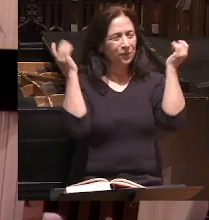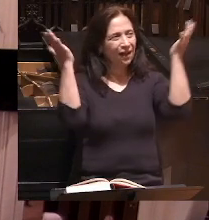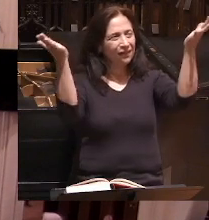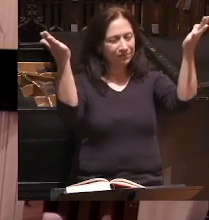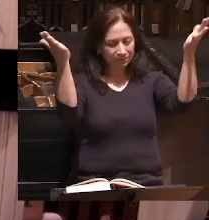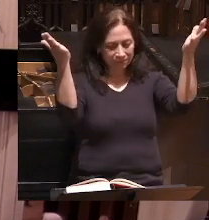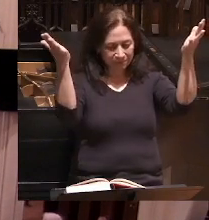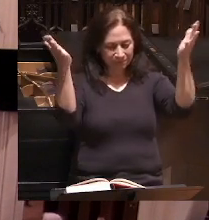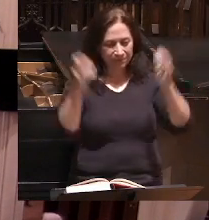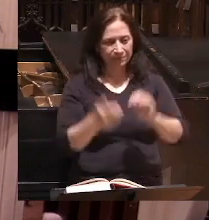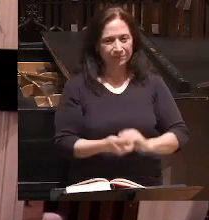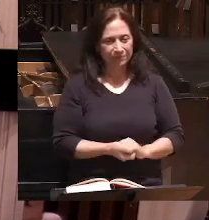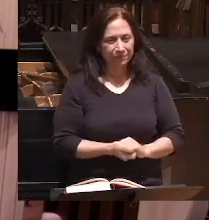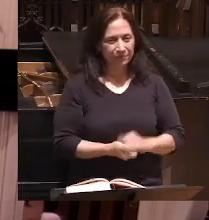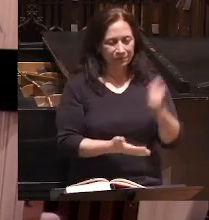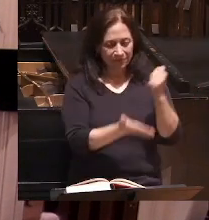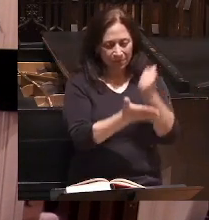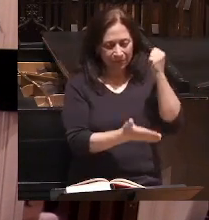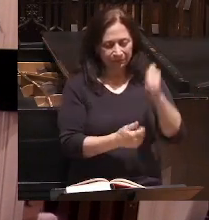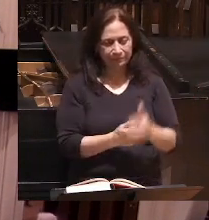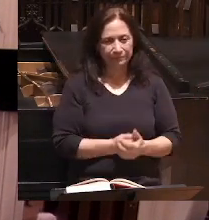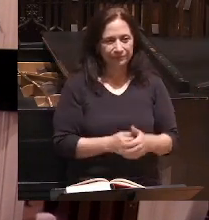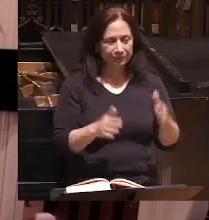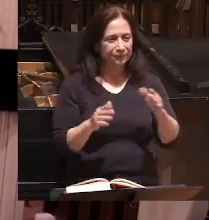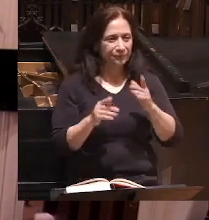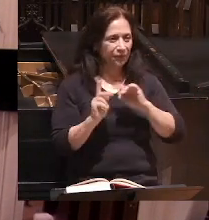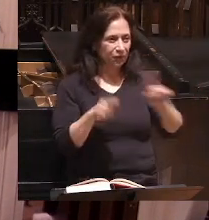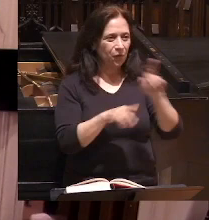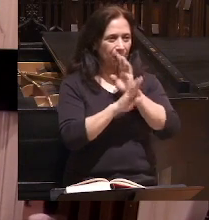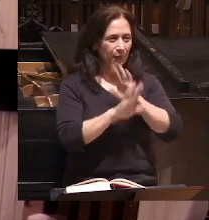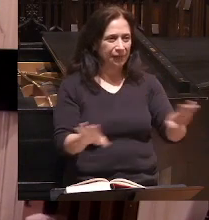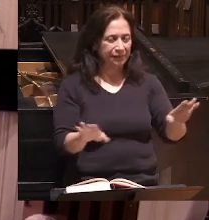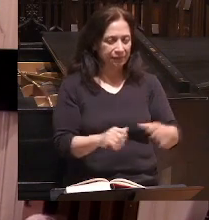Alleluia. Amen. Go in peace.